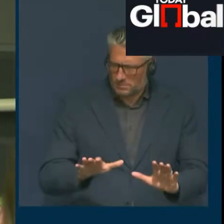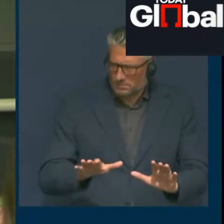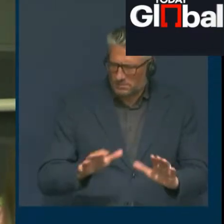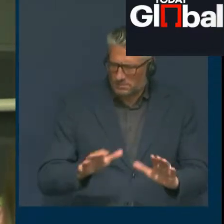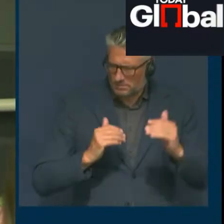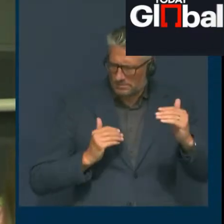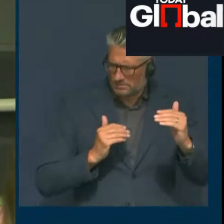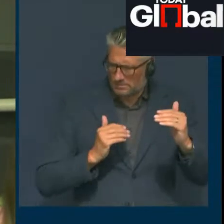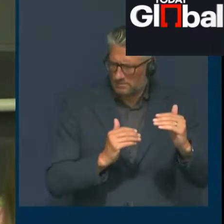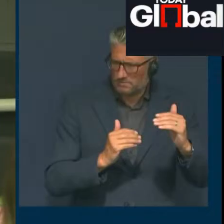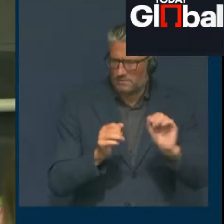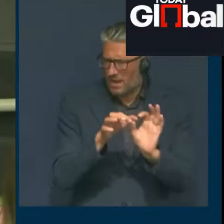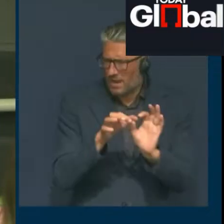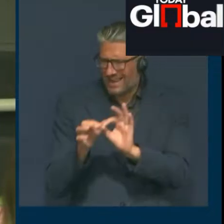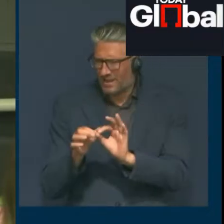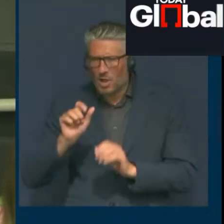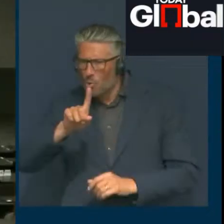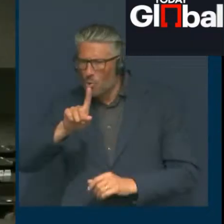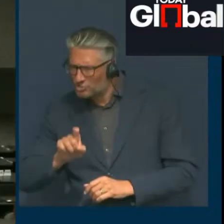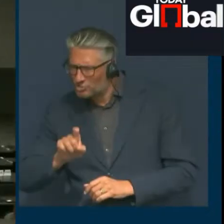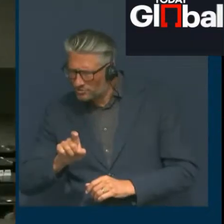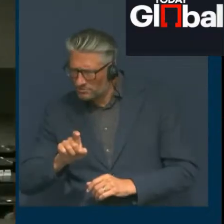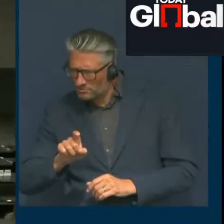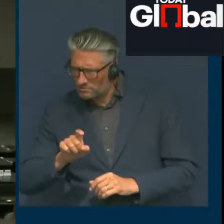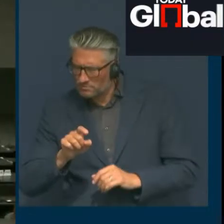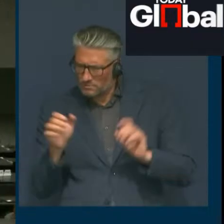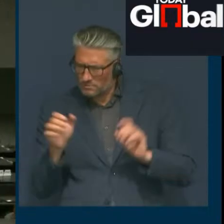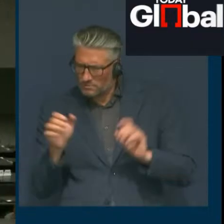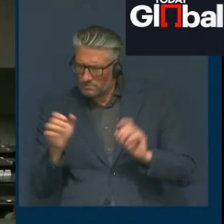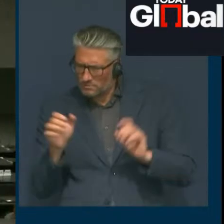Rehabosley's questions.